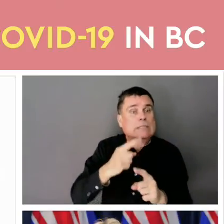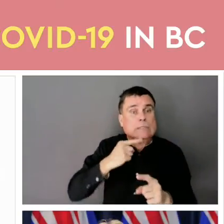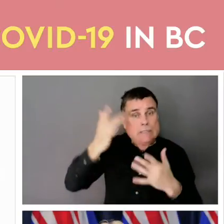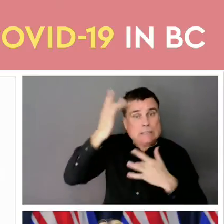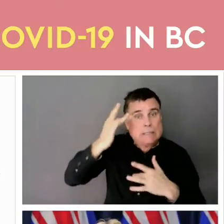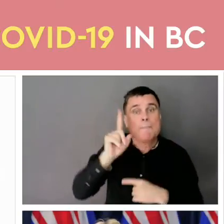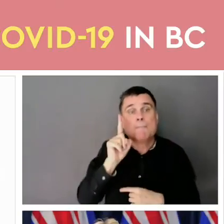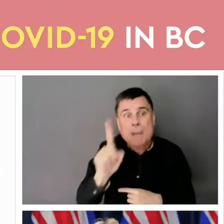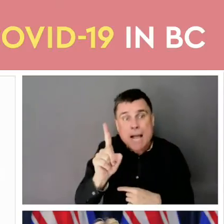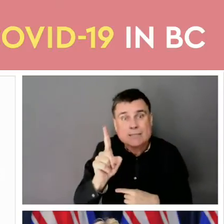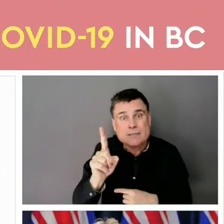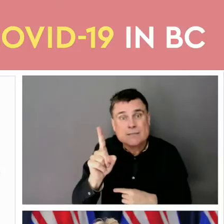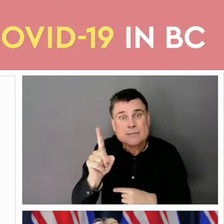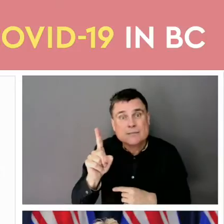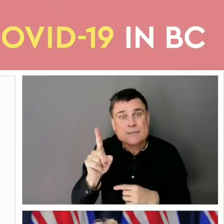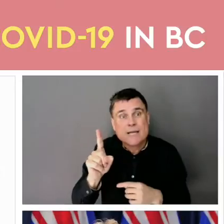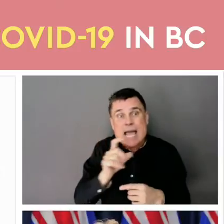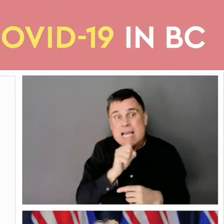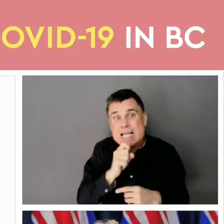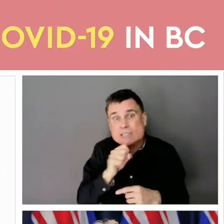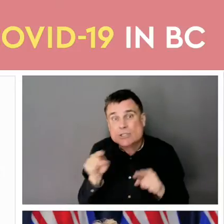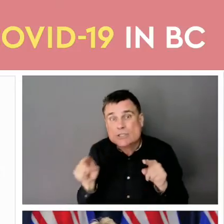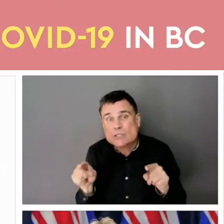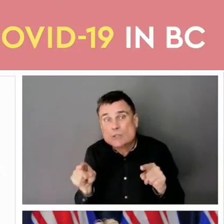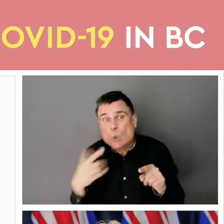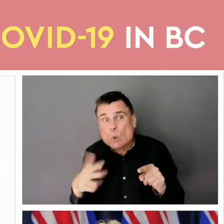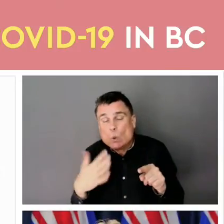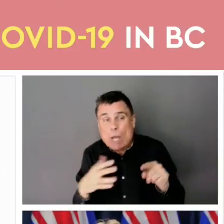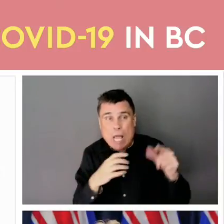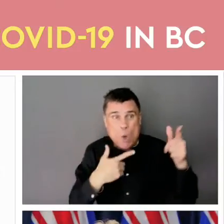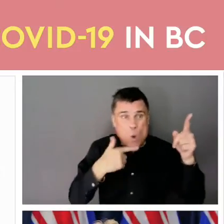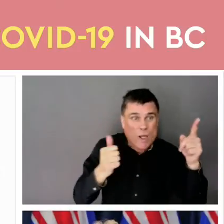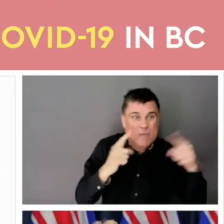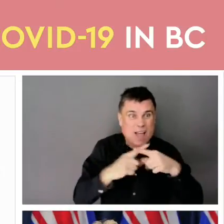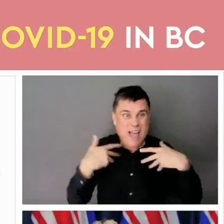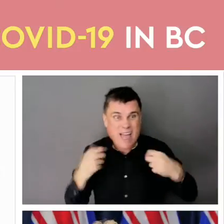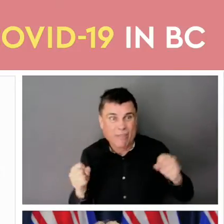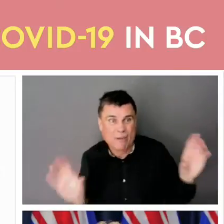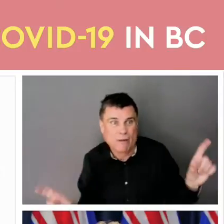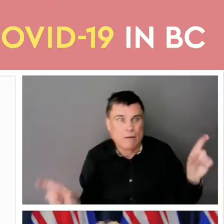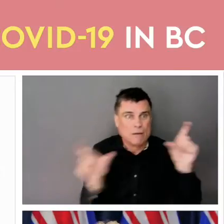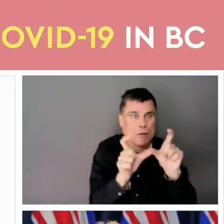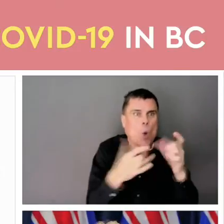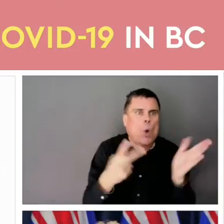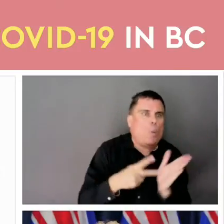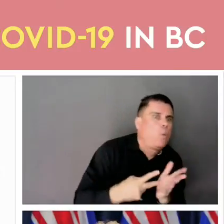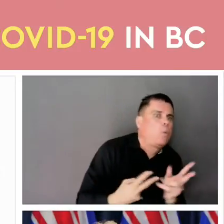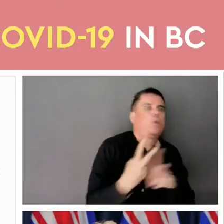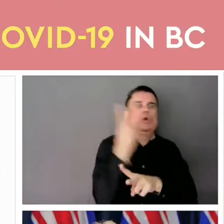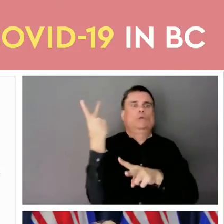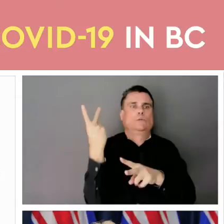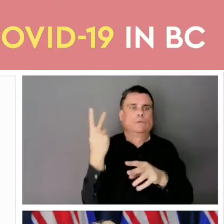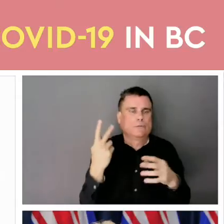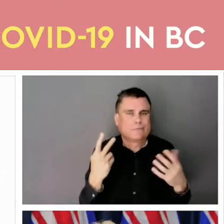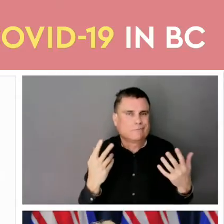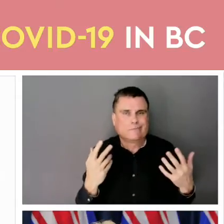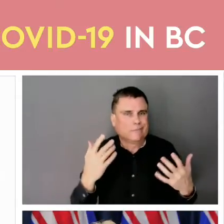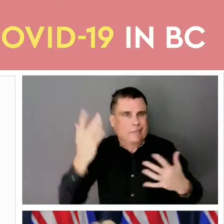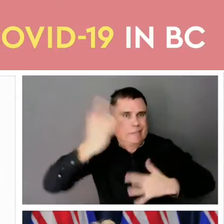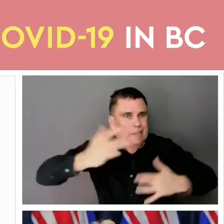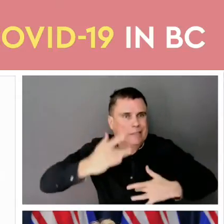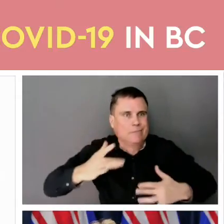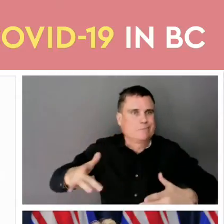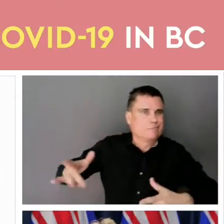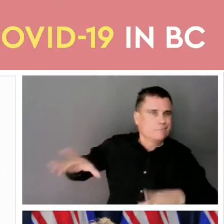the probability of having those underlying chronic condition also goes up with age. And we can see from the data here in